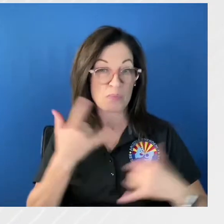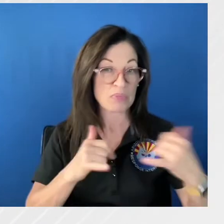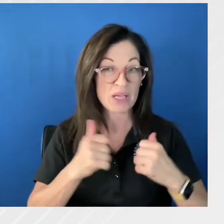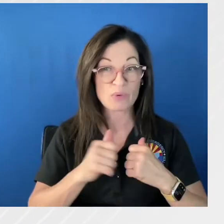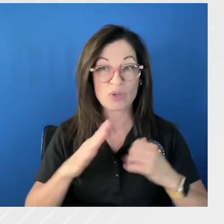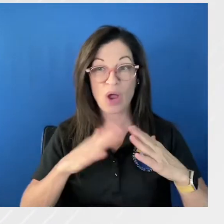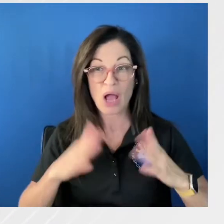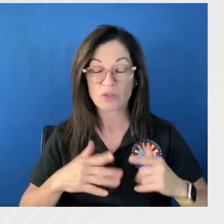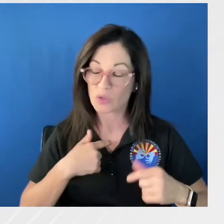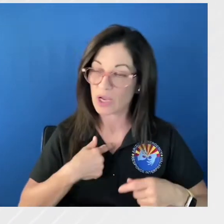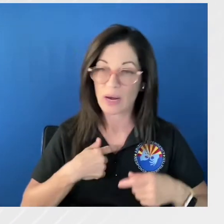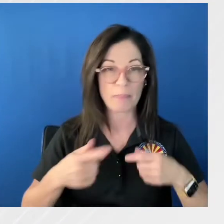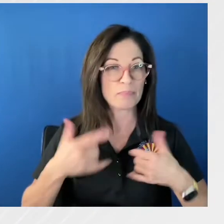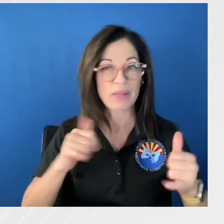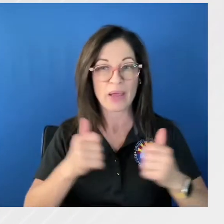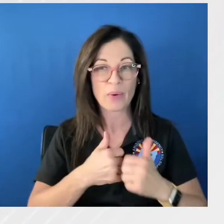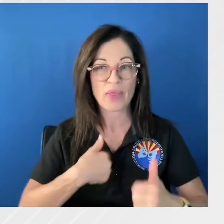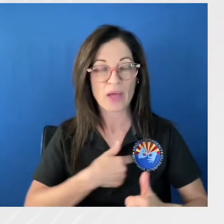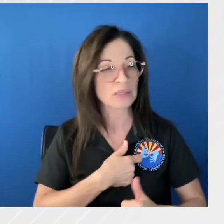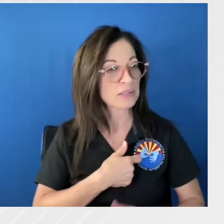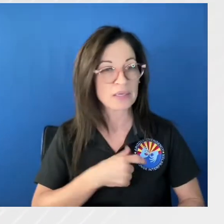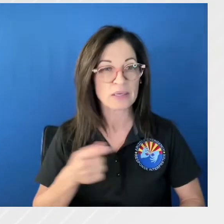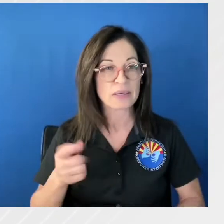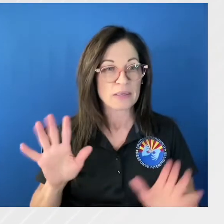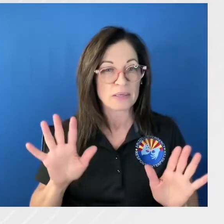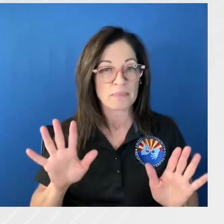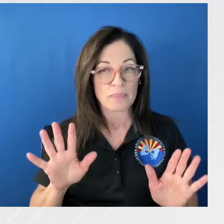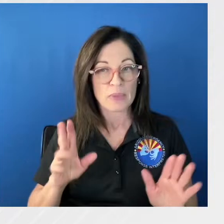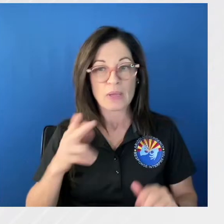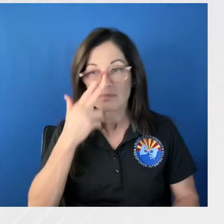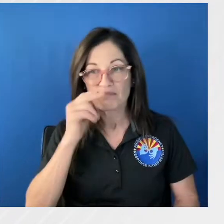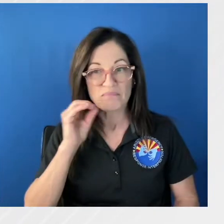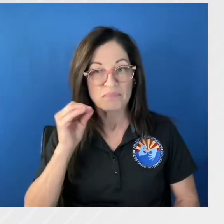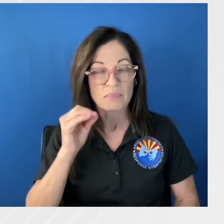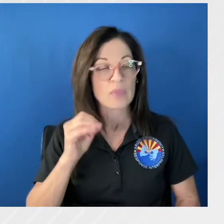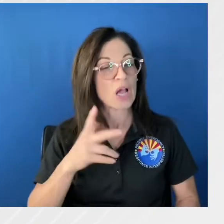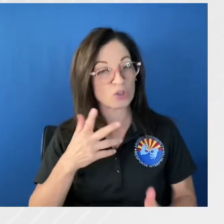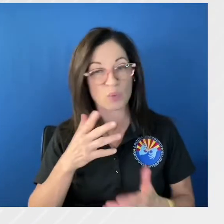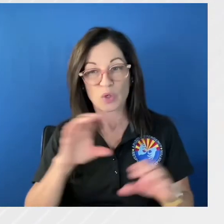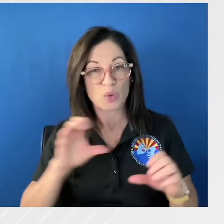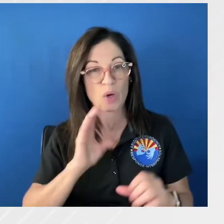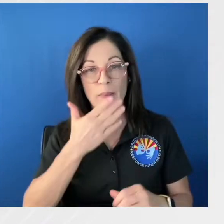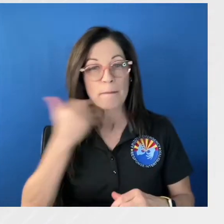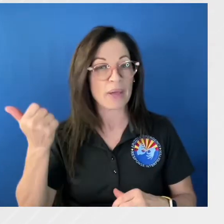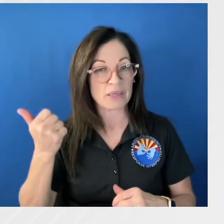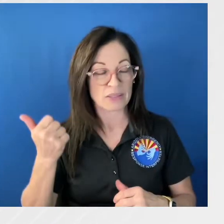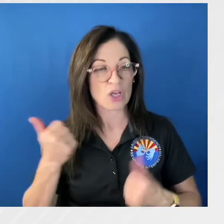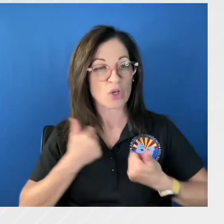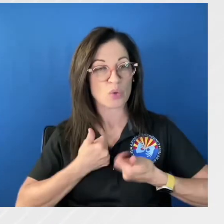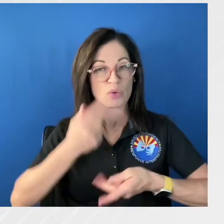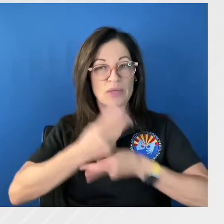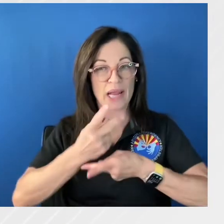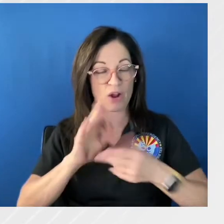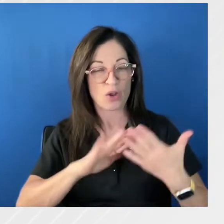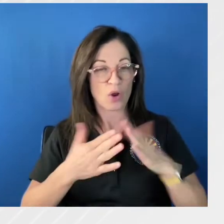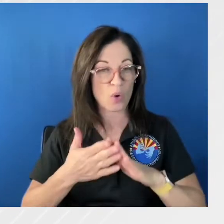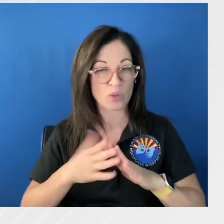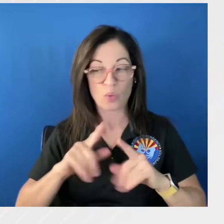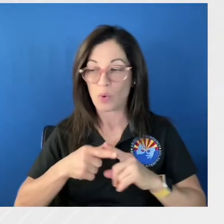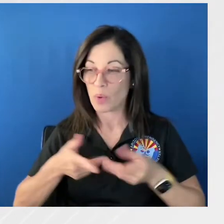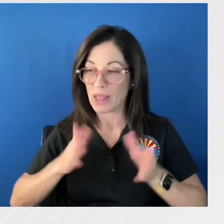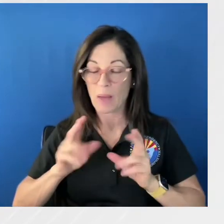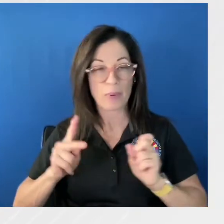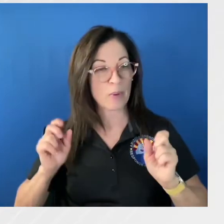them, and that's exactly what's happened in this. We're going to do our very best to stand up all of your communities as we reintroduce folks back to their home,